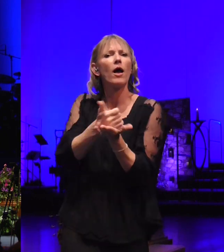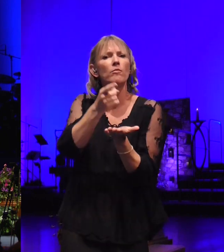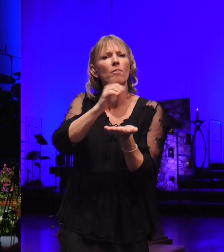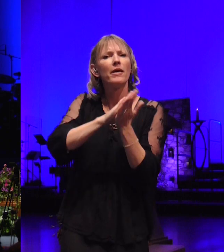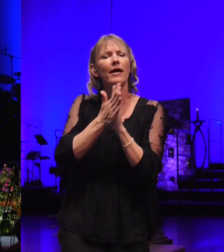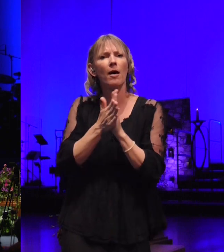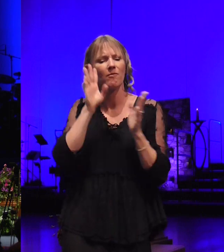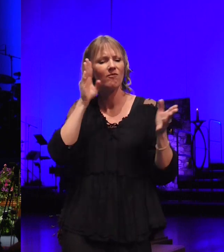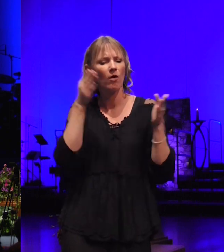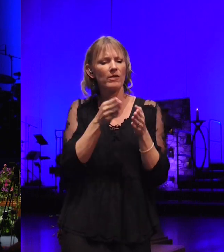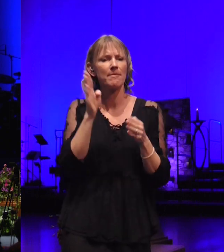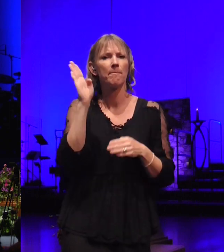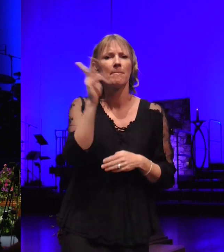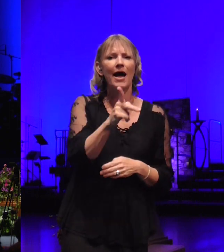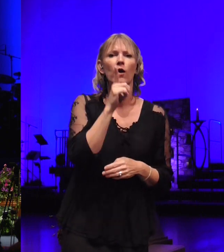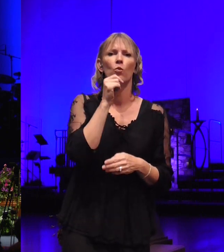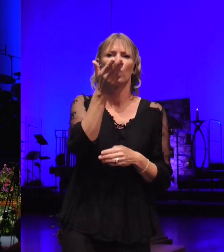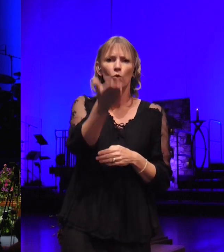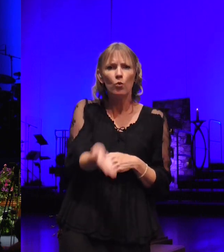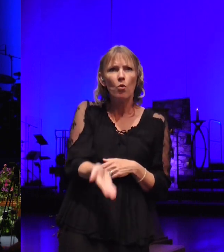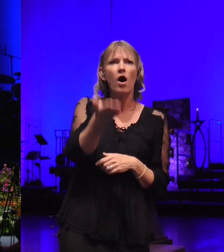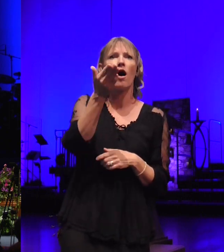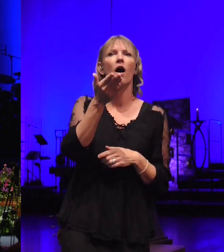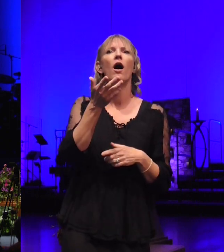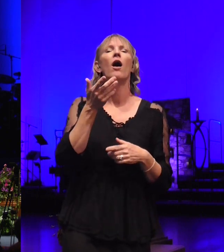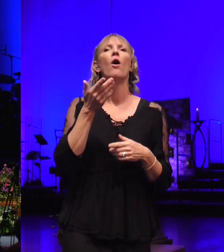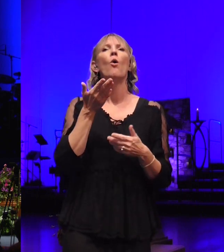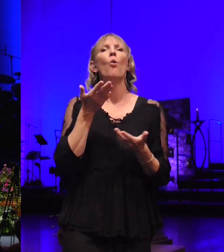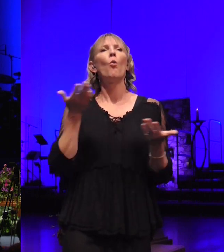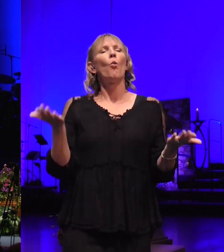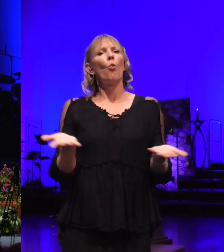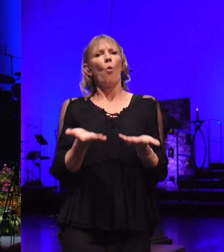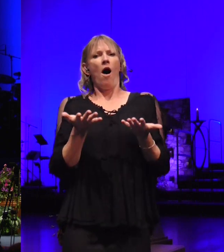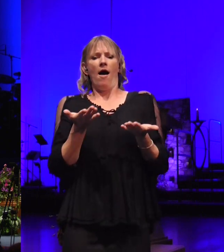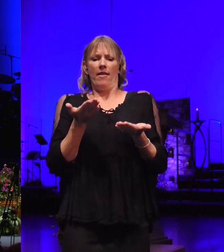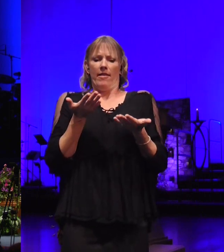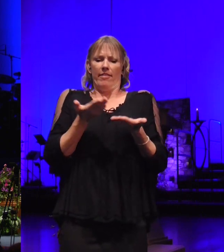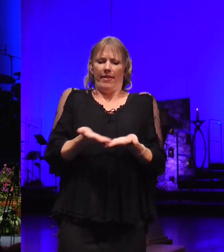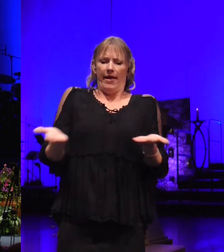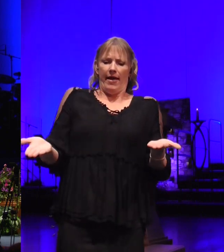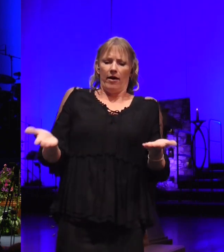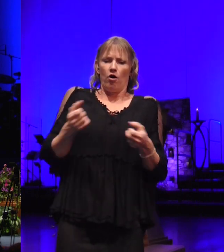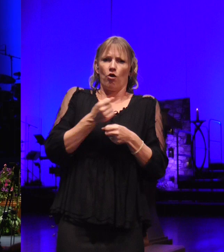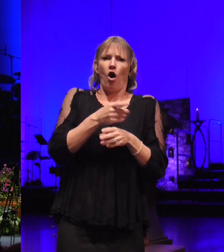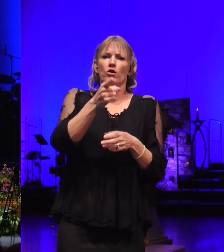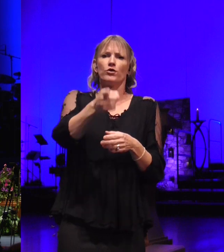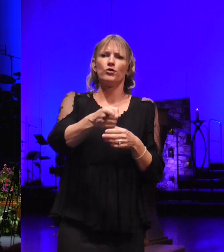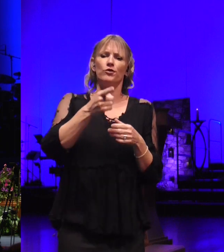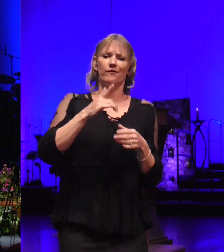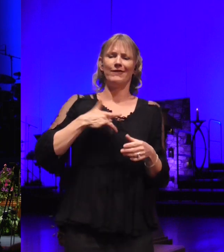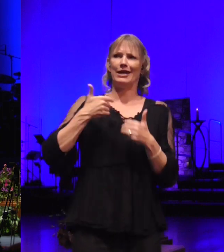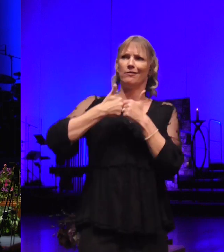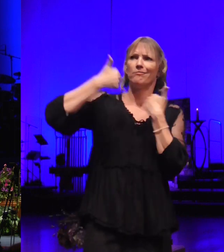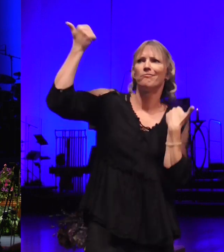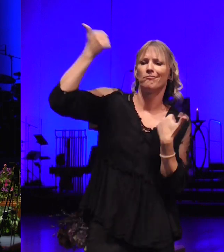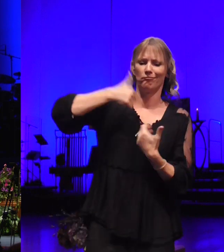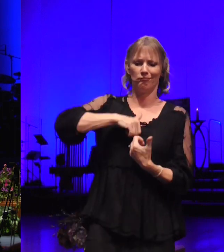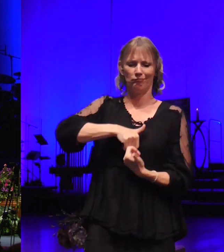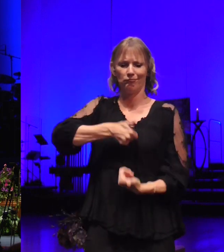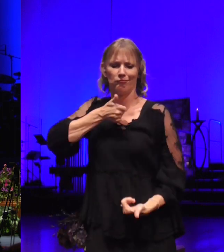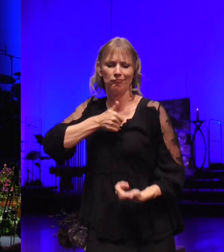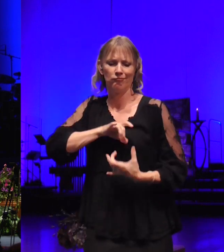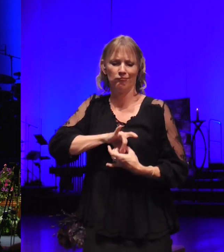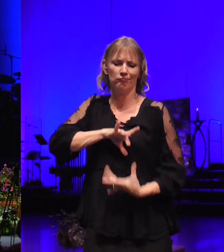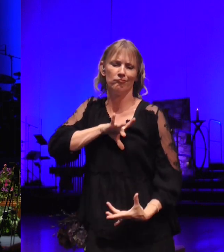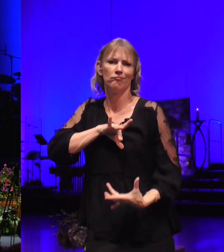yourself? And what is that thing that's keeping you apart, that's challenging you, that's causing